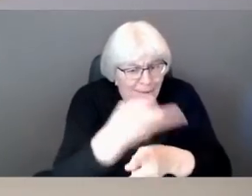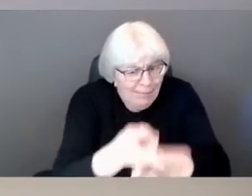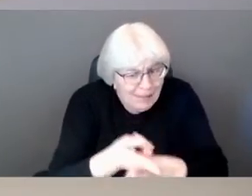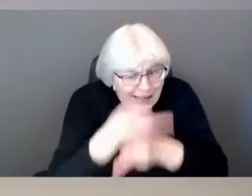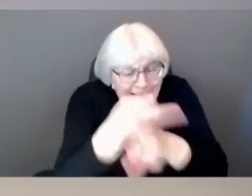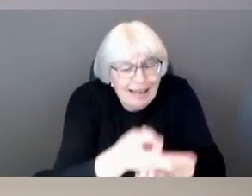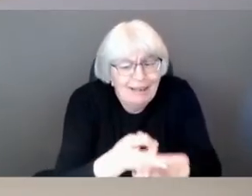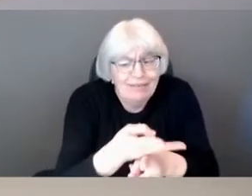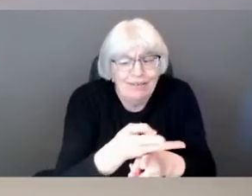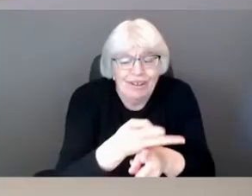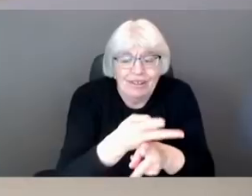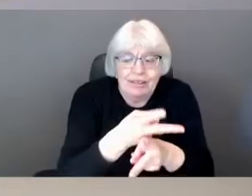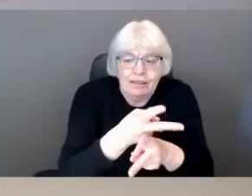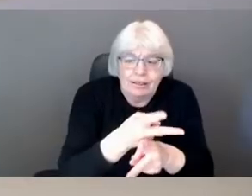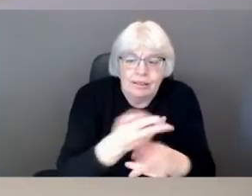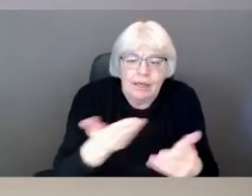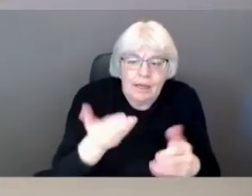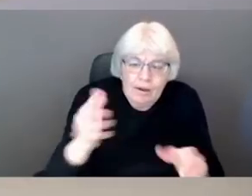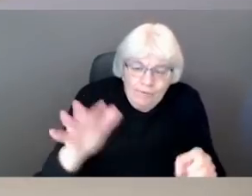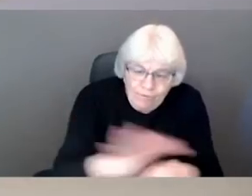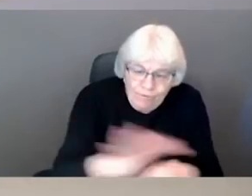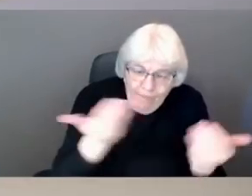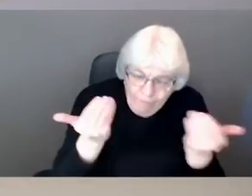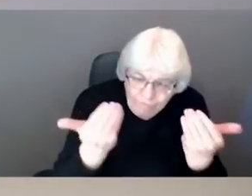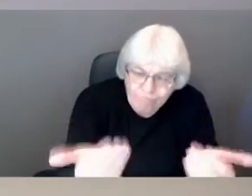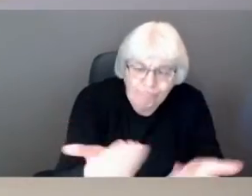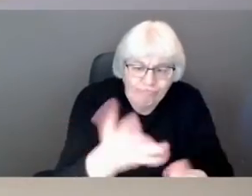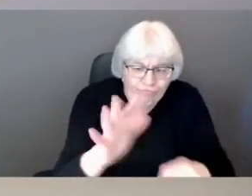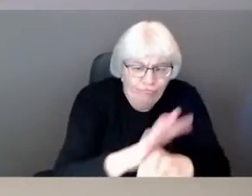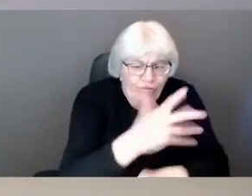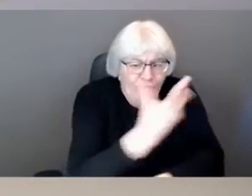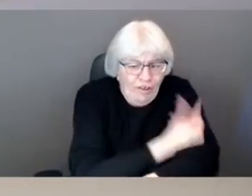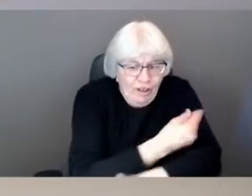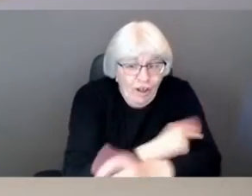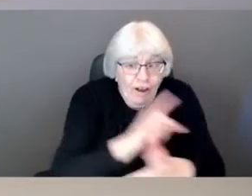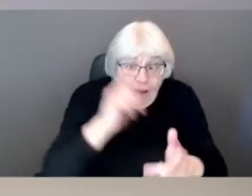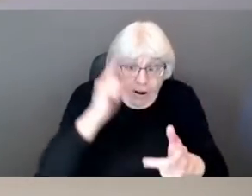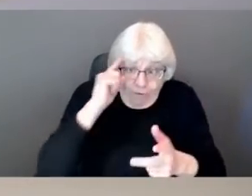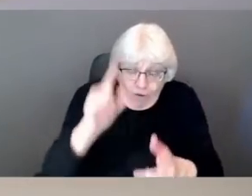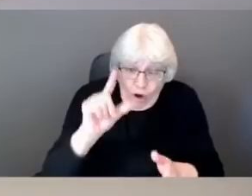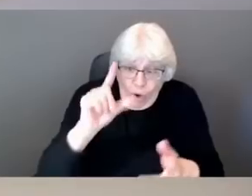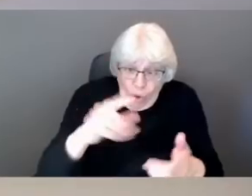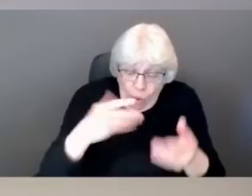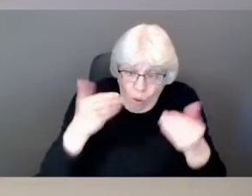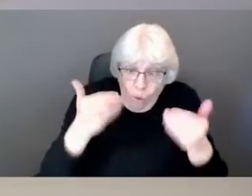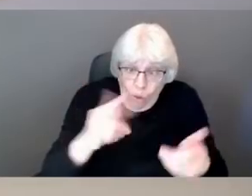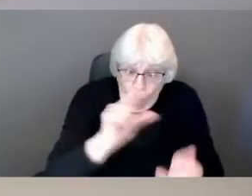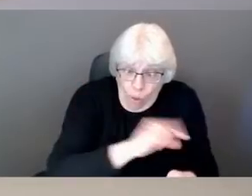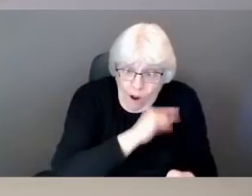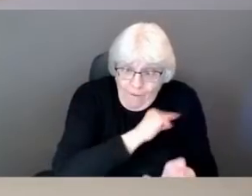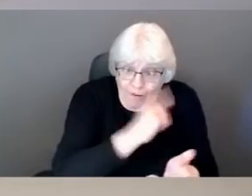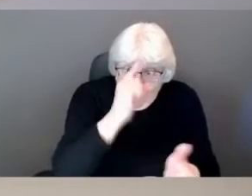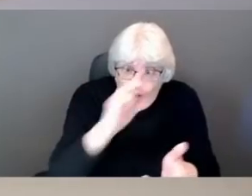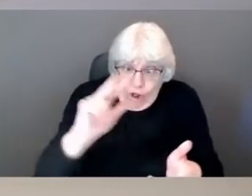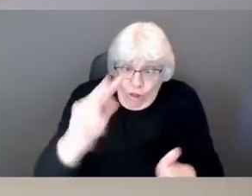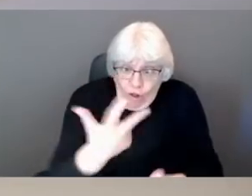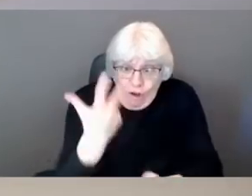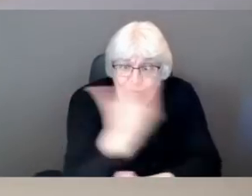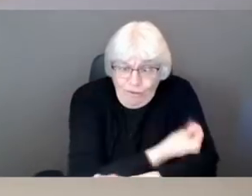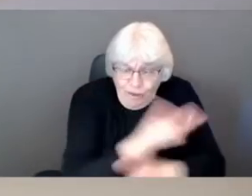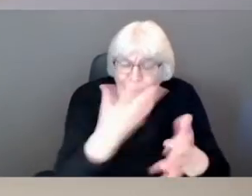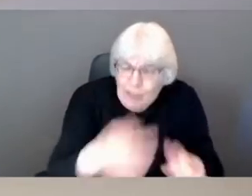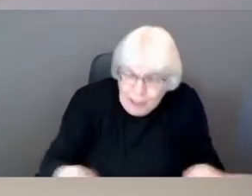and if you are eligible for a booster, please book your appointment. And unless it's essential, do not travel off-island if you are not